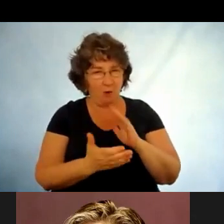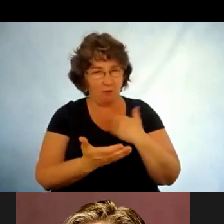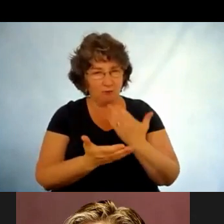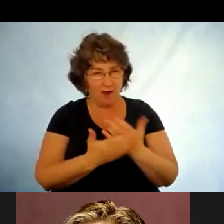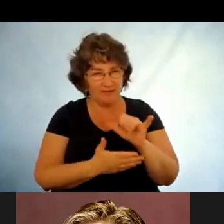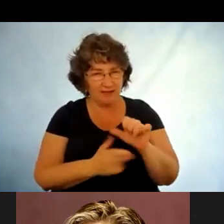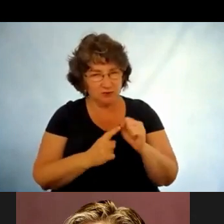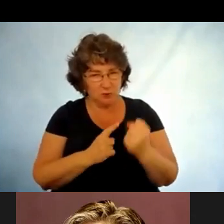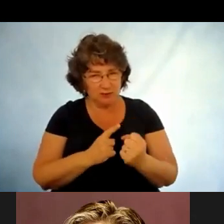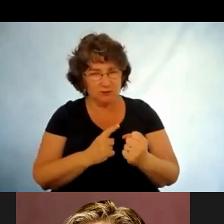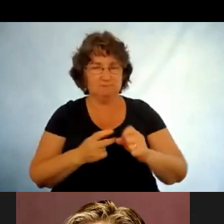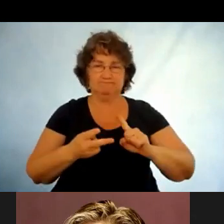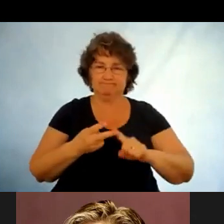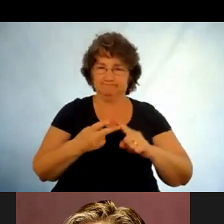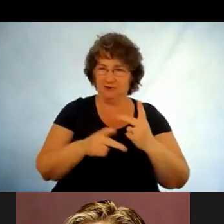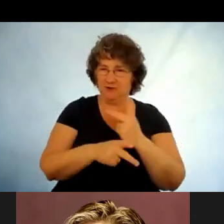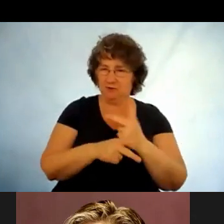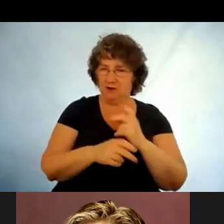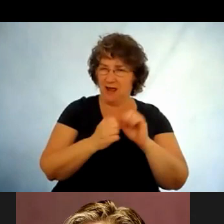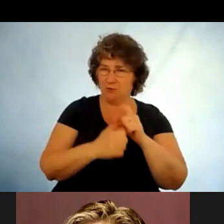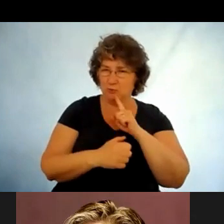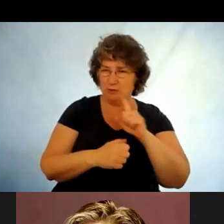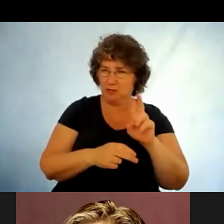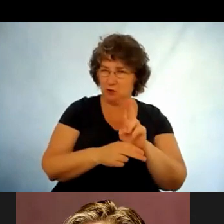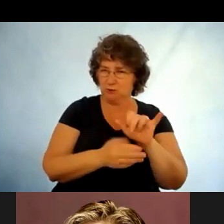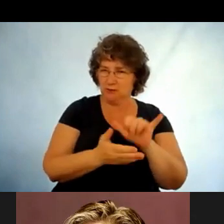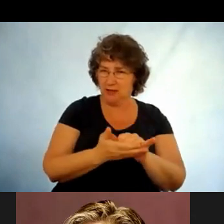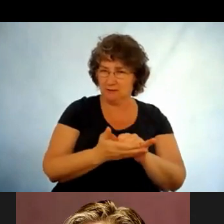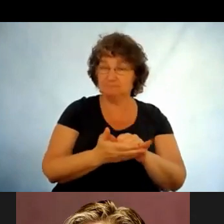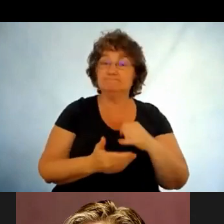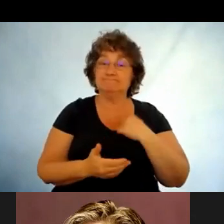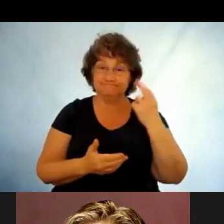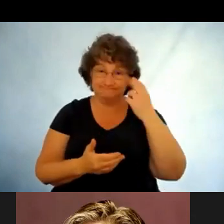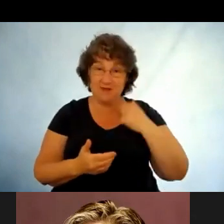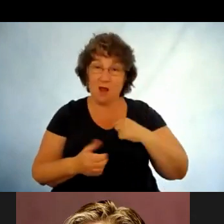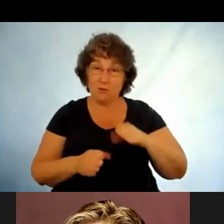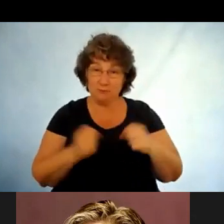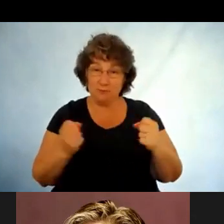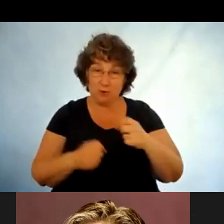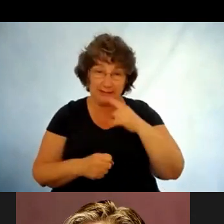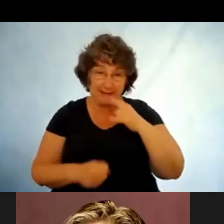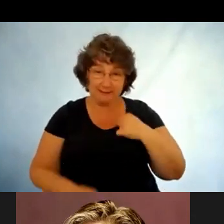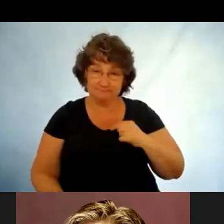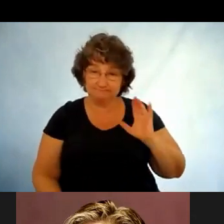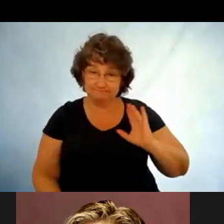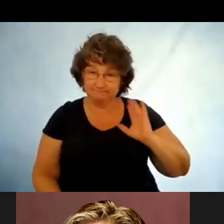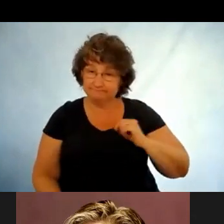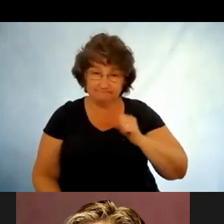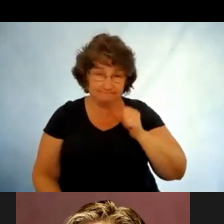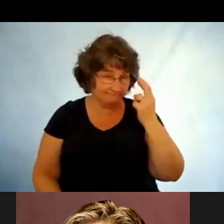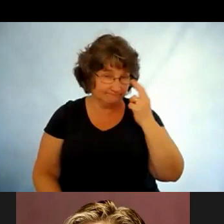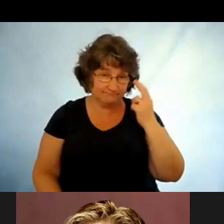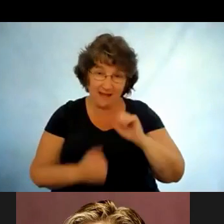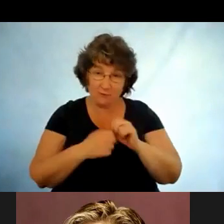Well, I knew I was there because I was that broken kid that nobody wanted to see, but I didn't know how to use it. Now, at